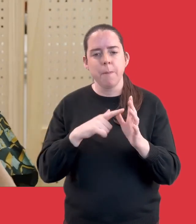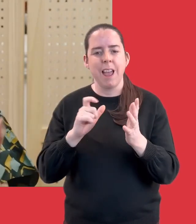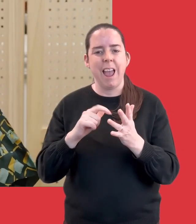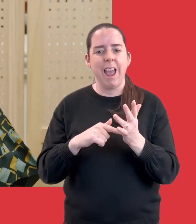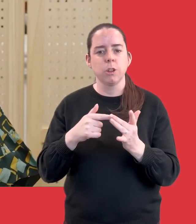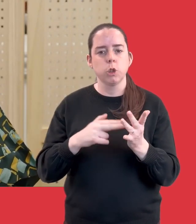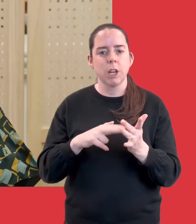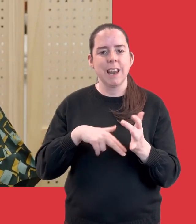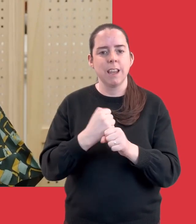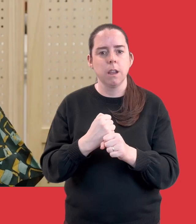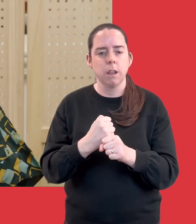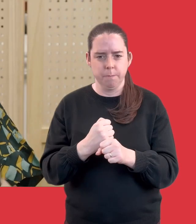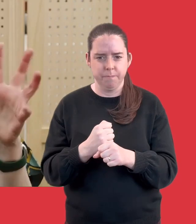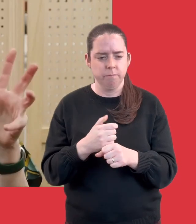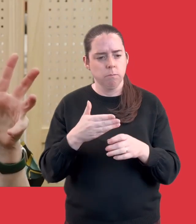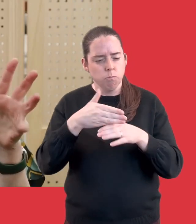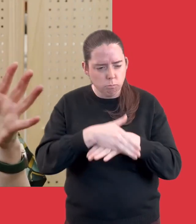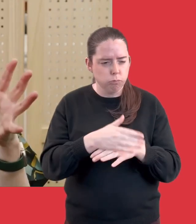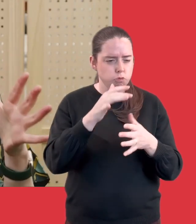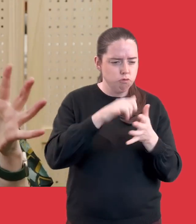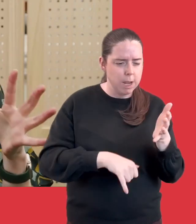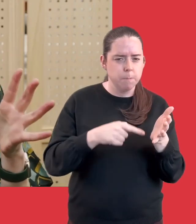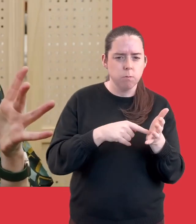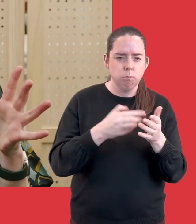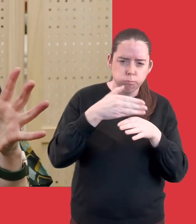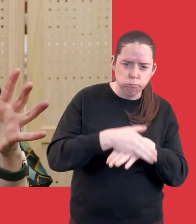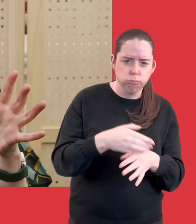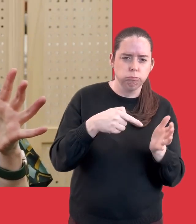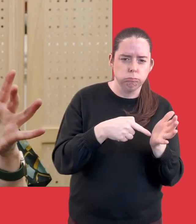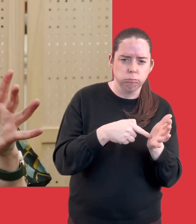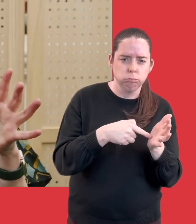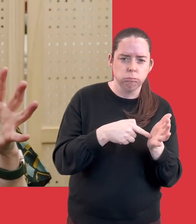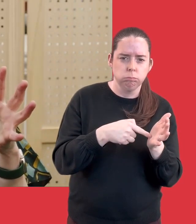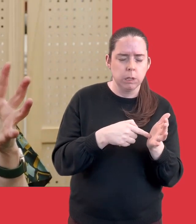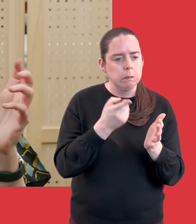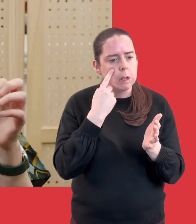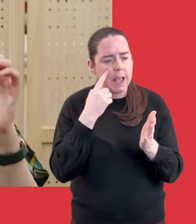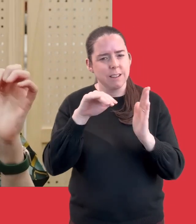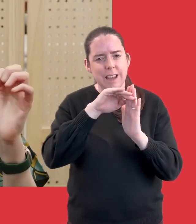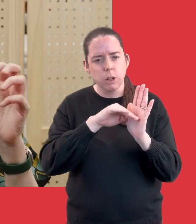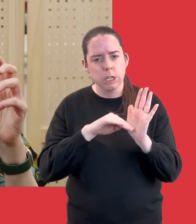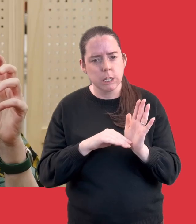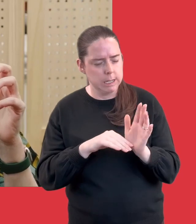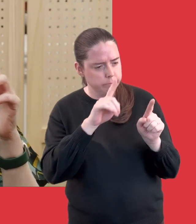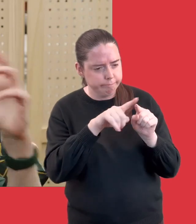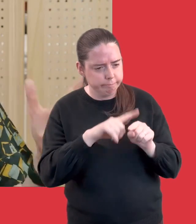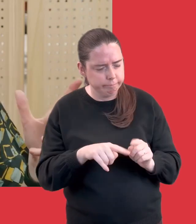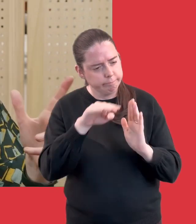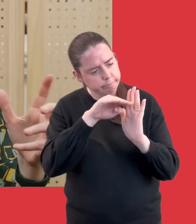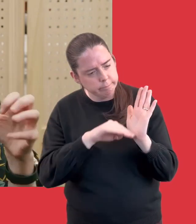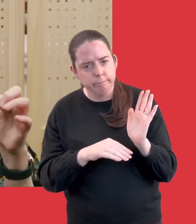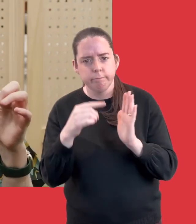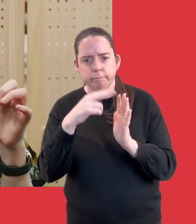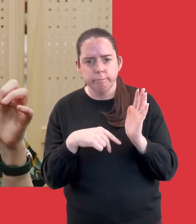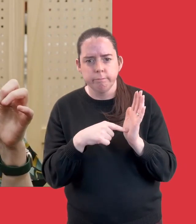like actioning and work on the script, where we look at different